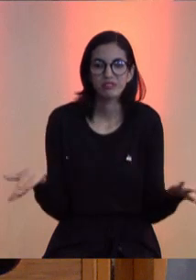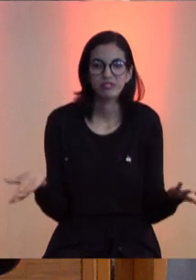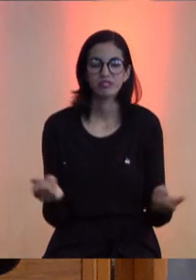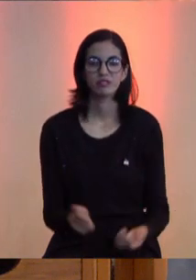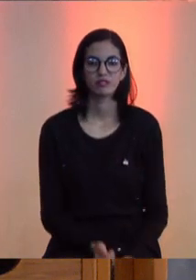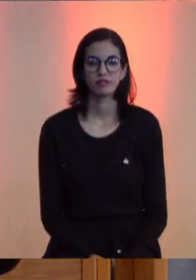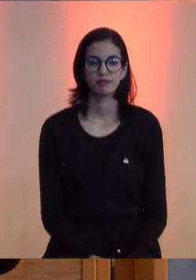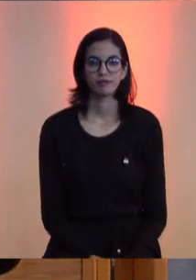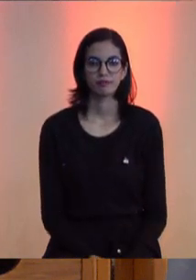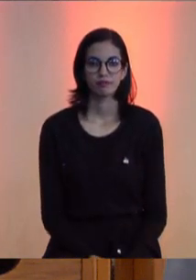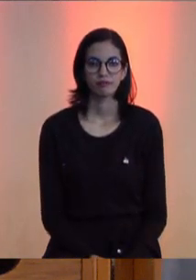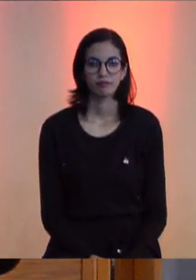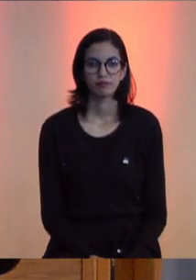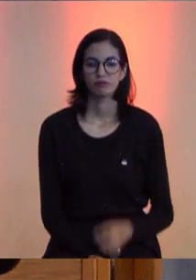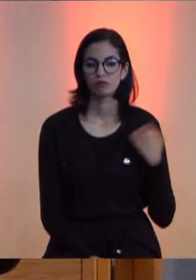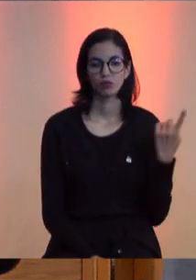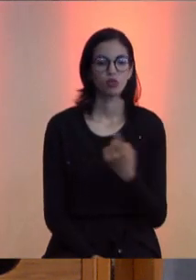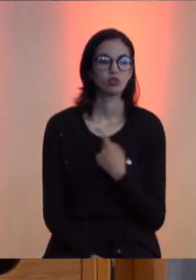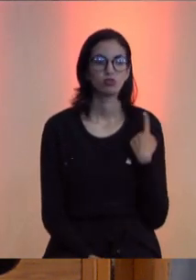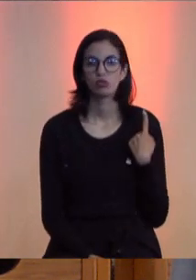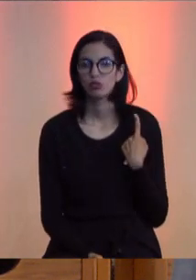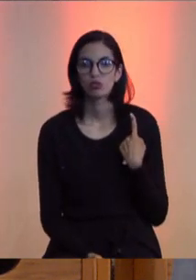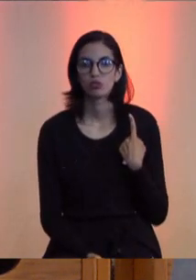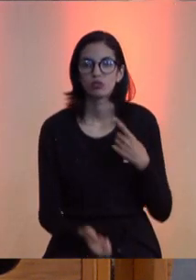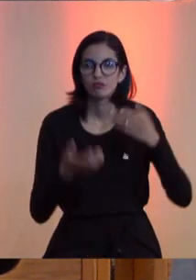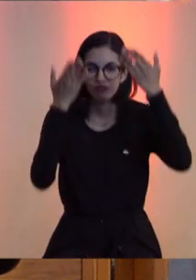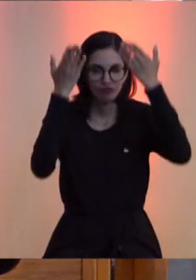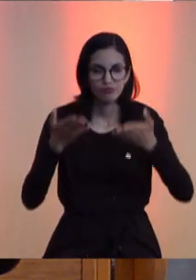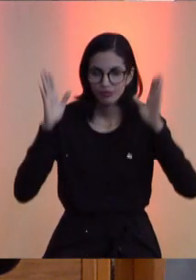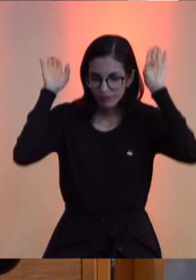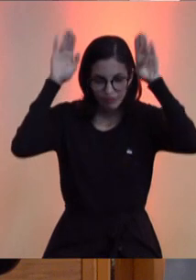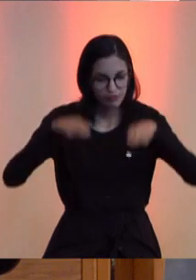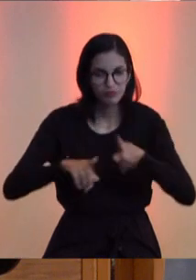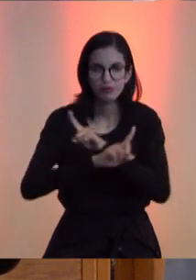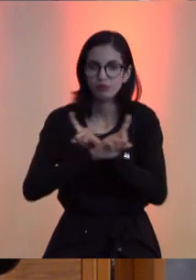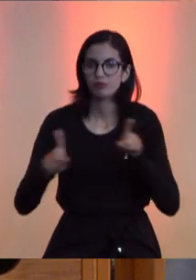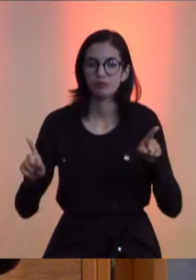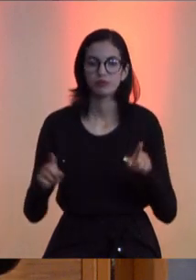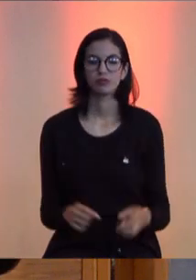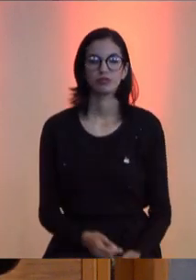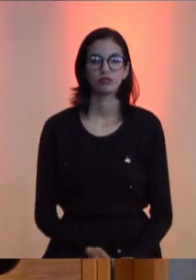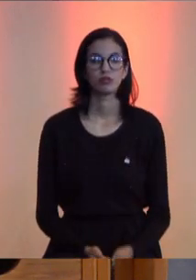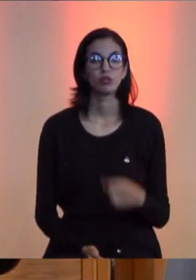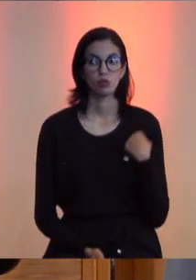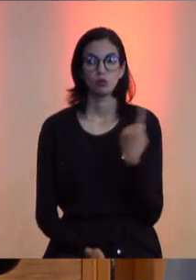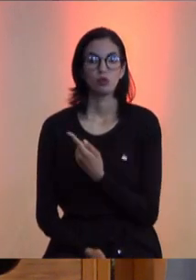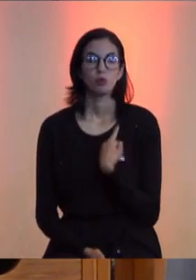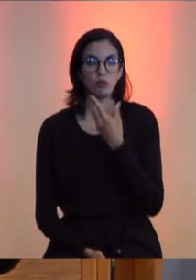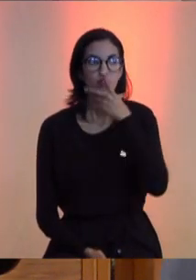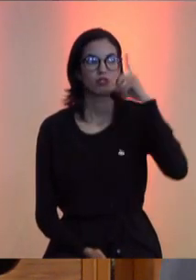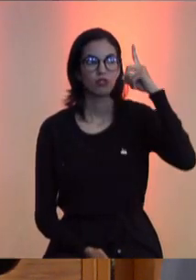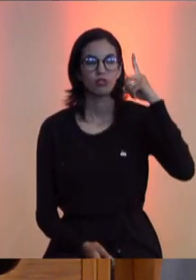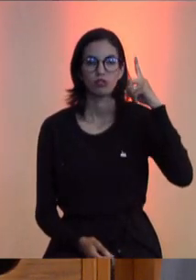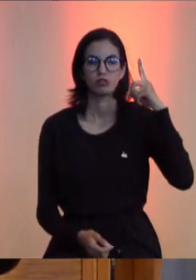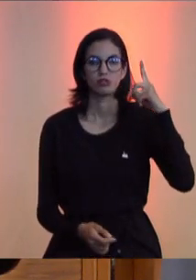is stationary. No adoramos a dioses inmóviles. Our God is everywhere. Nuestro Dios está en todas